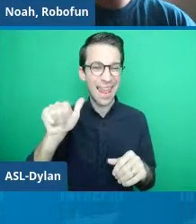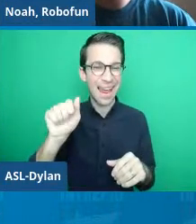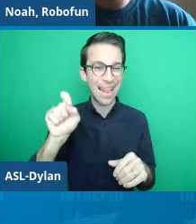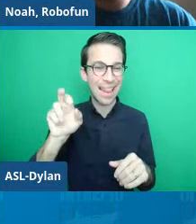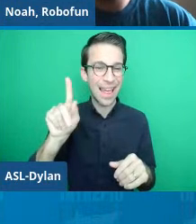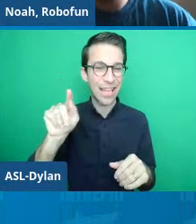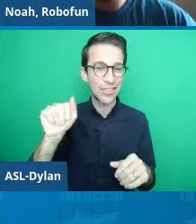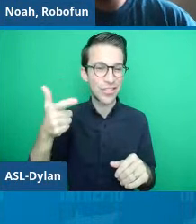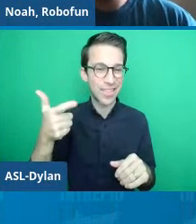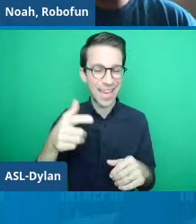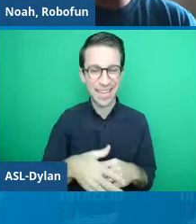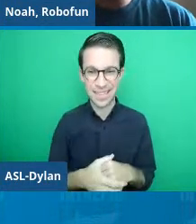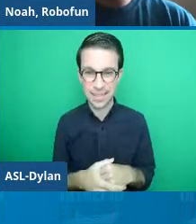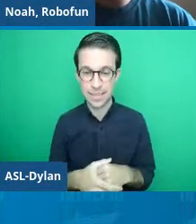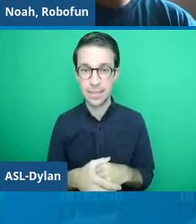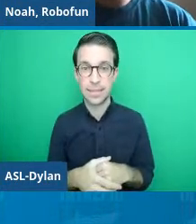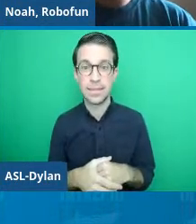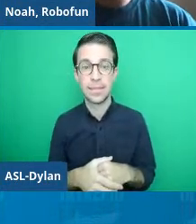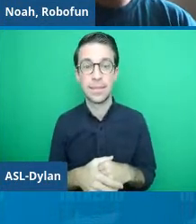then if